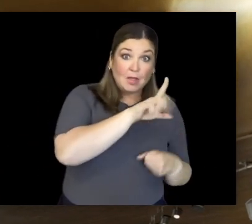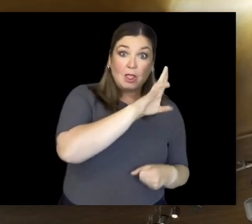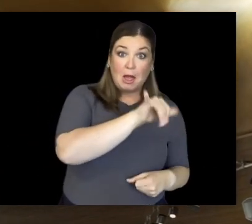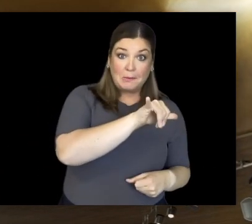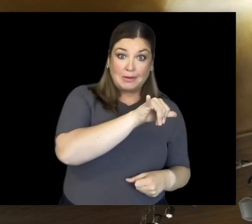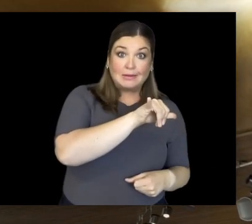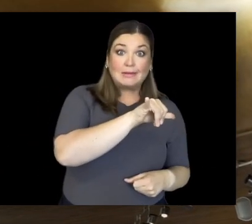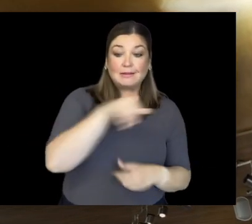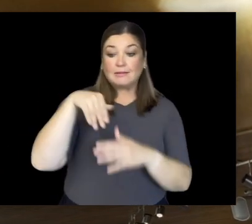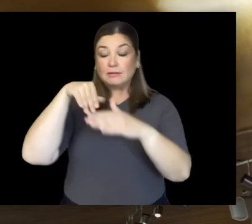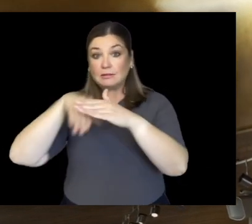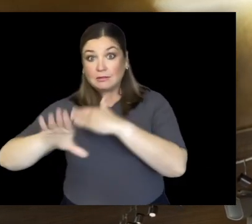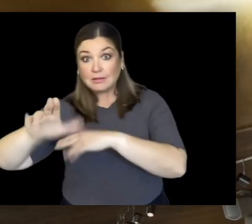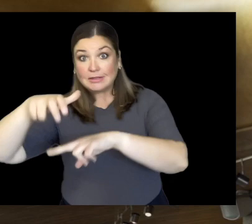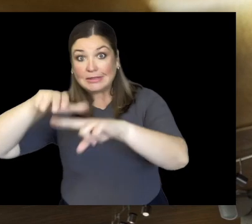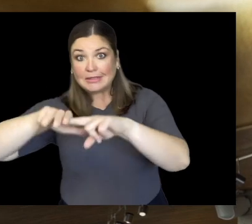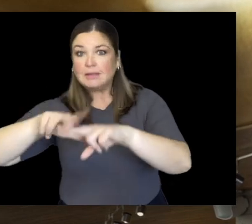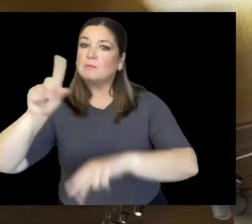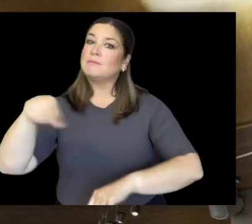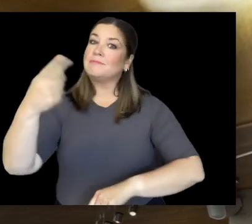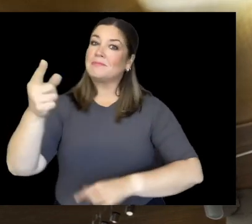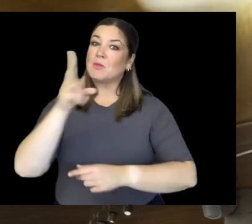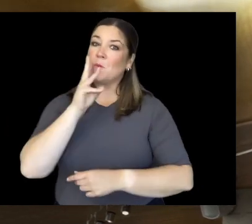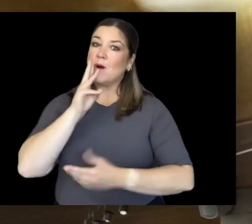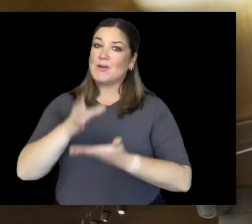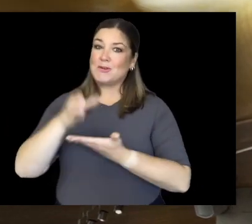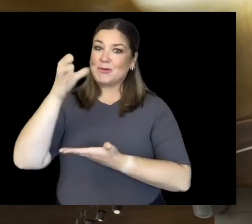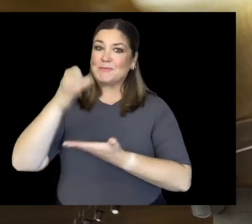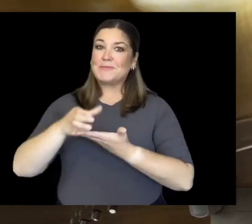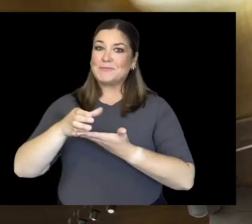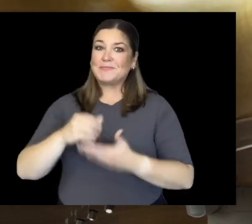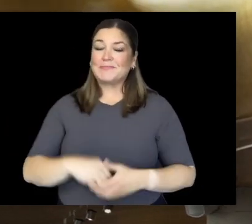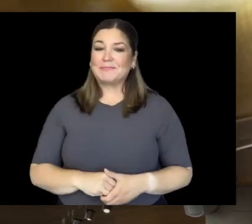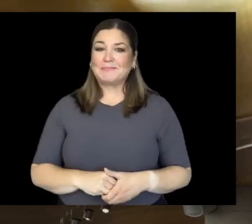that only bottled water is allowed in the hall.